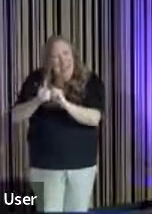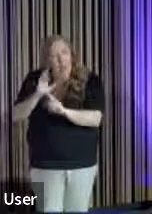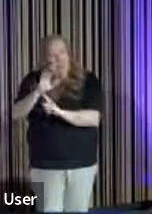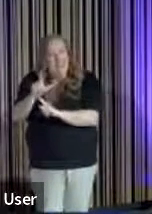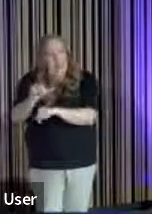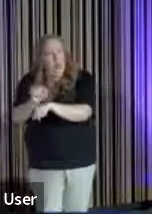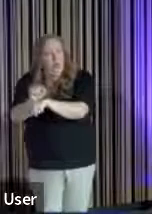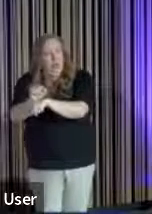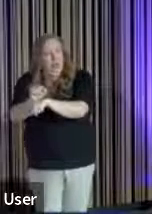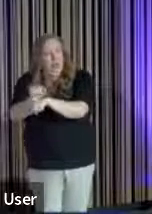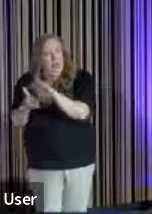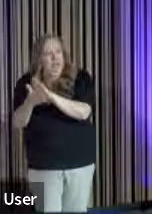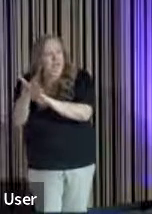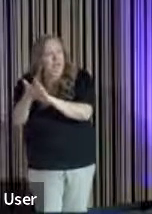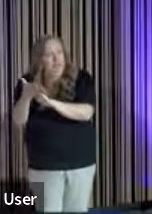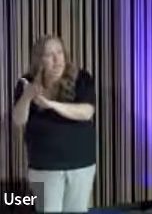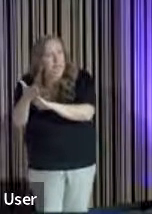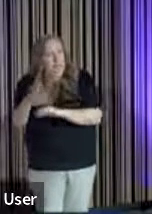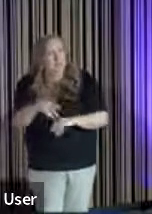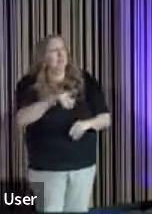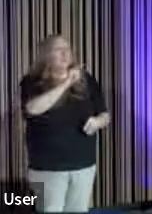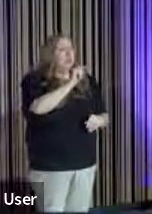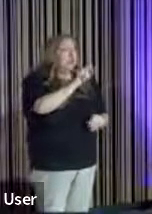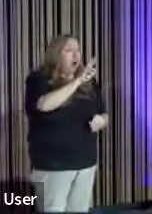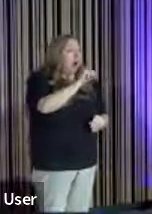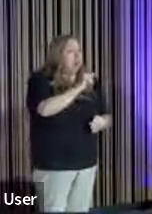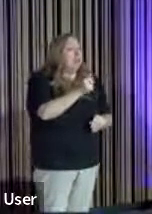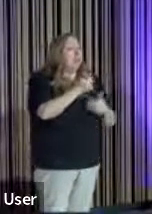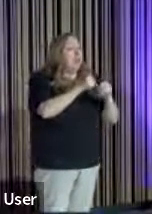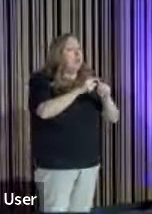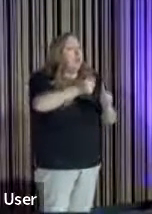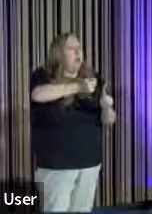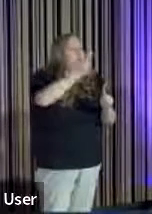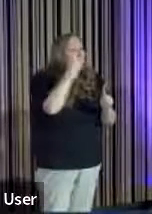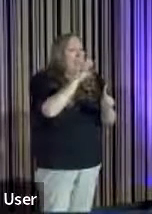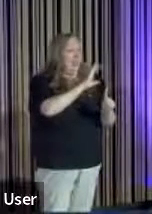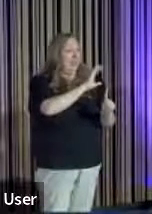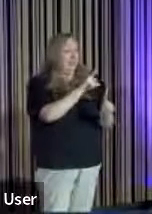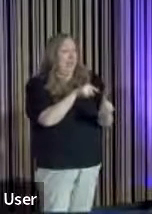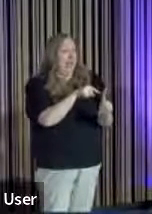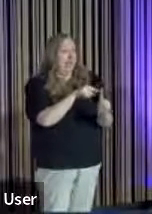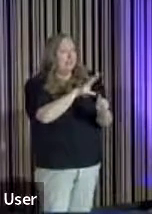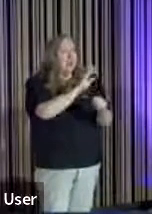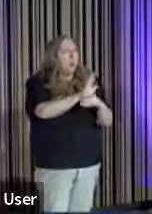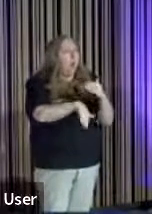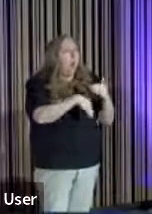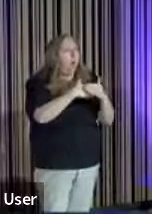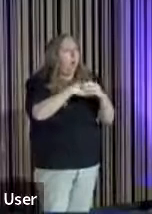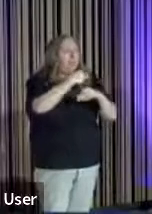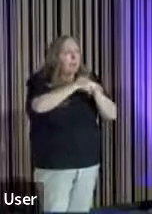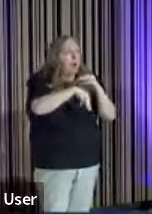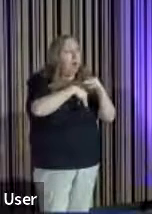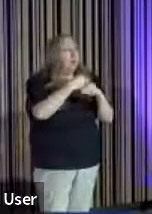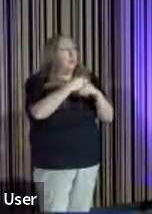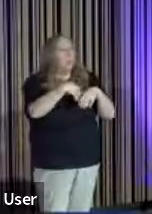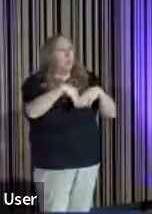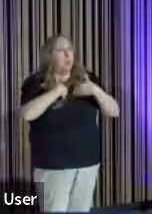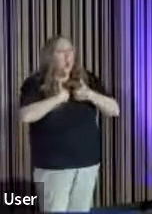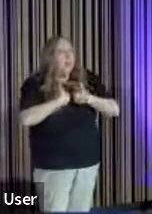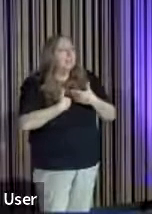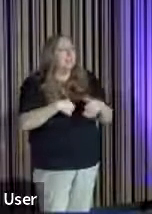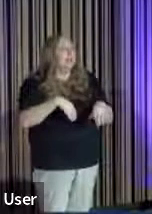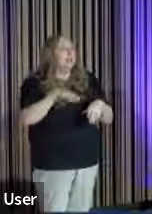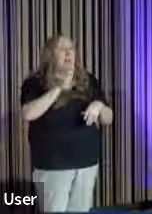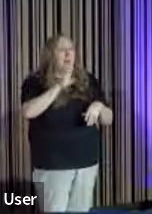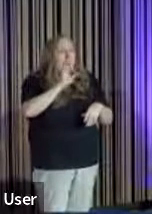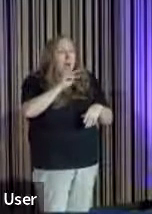do it in the context of cells and all the molecules, organisms, and biomes that